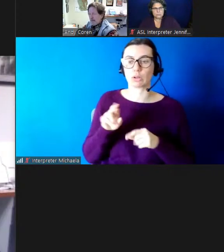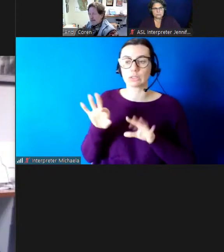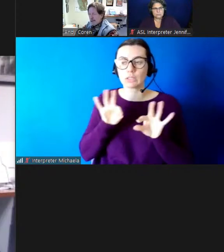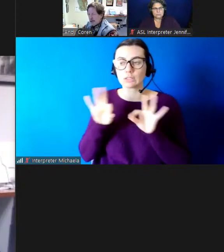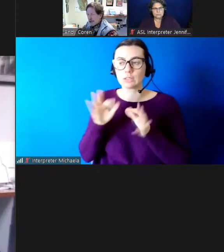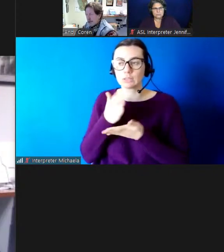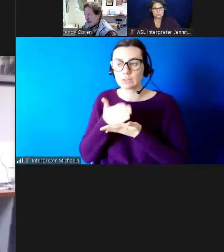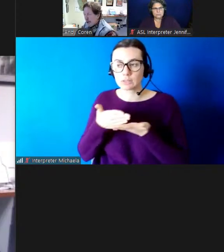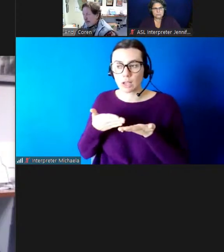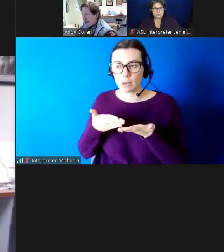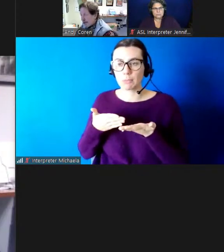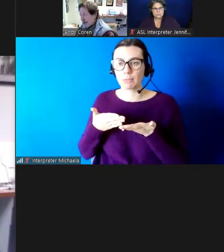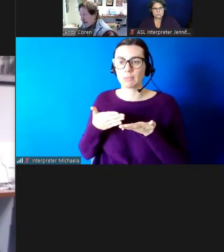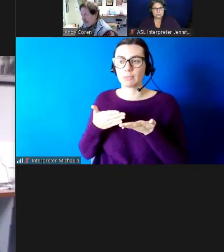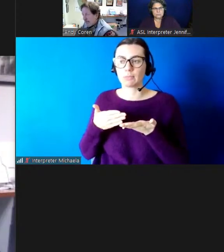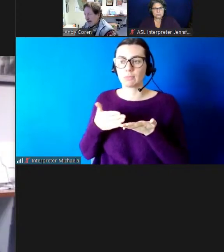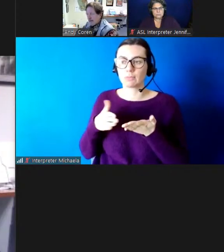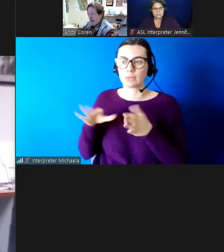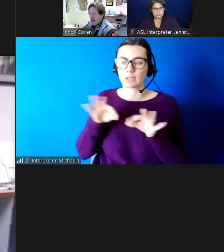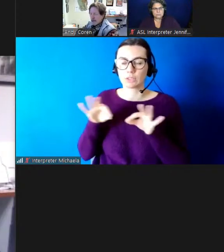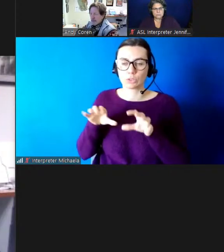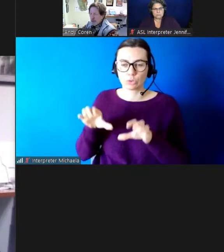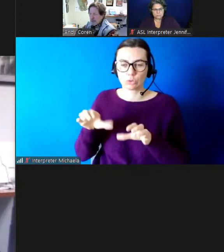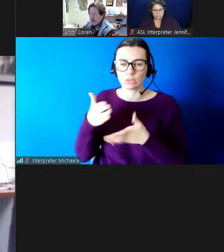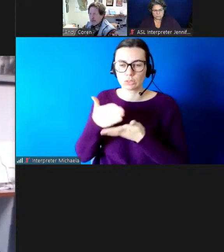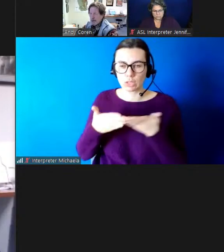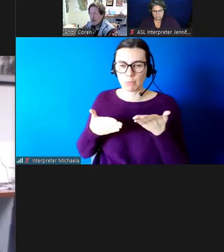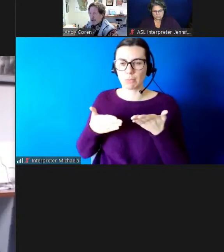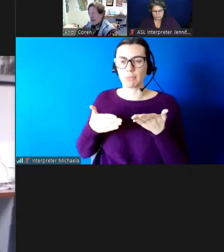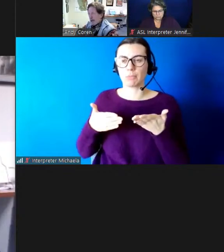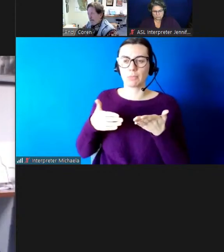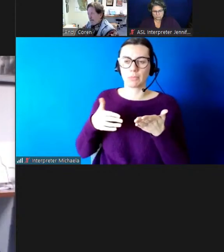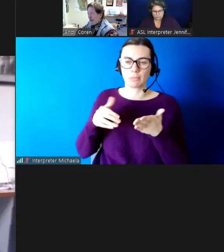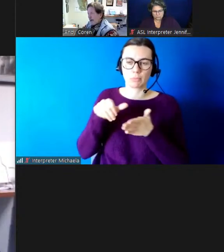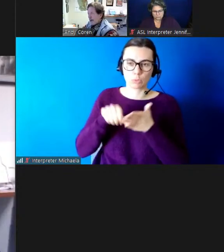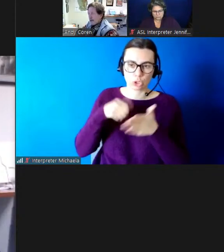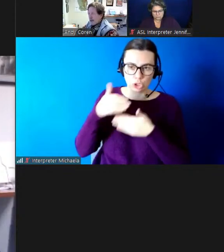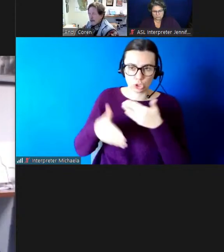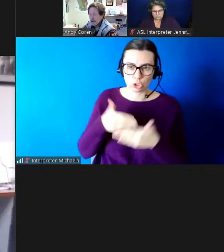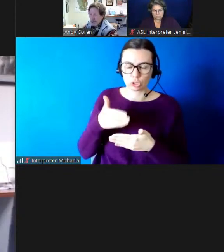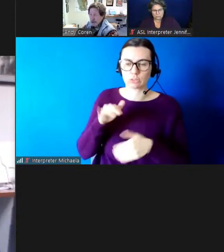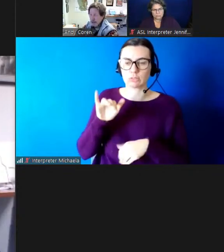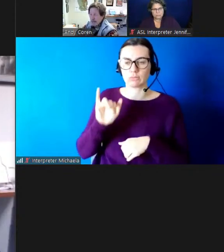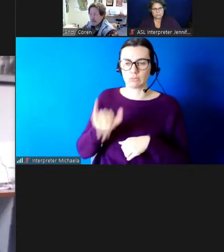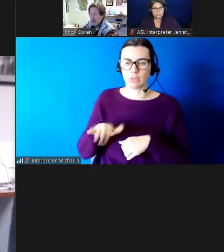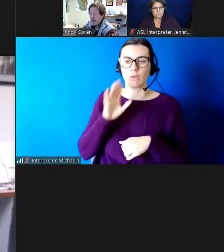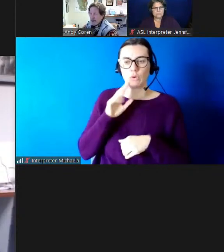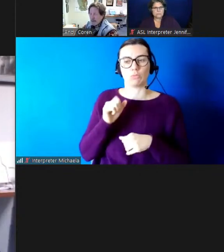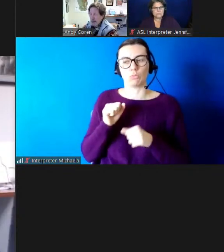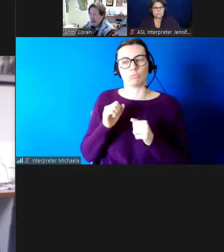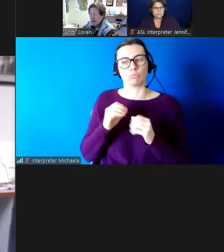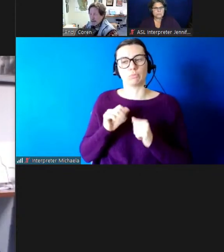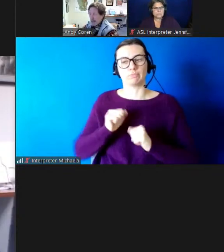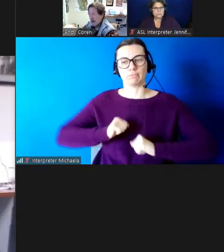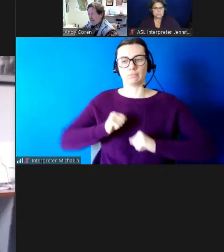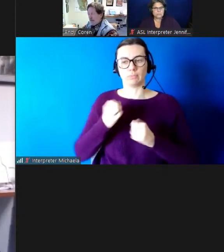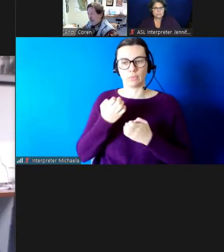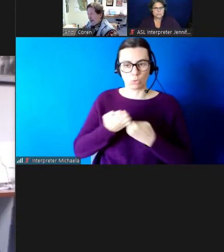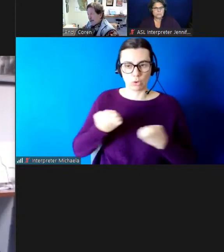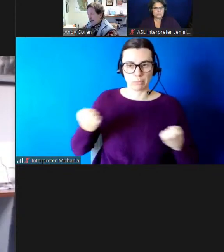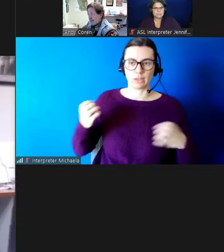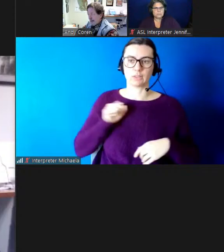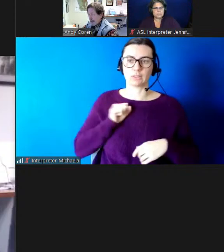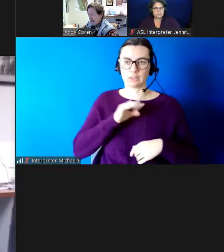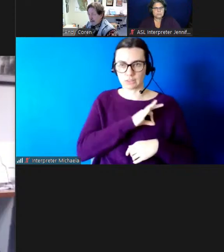elective procedures, because that will free up not only rooms, but also equipment and nursing staff to be able to care